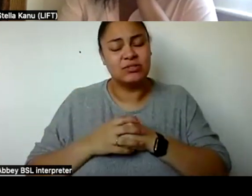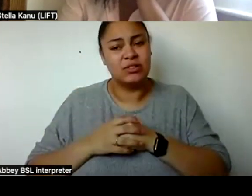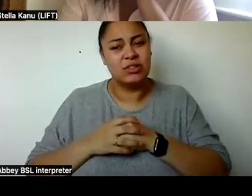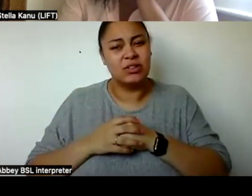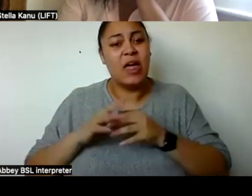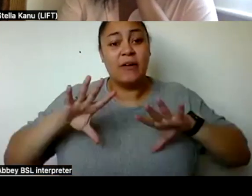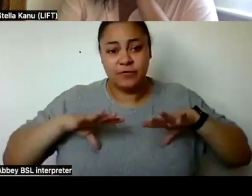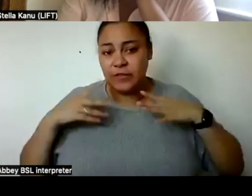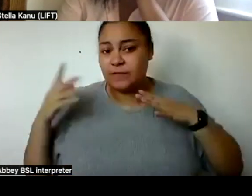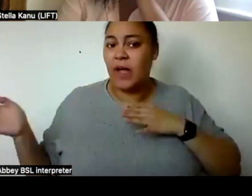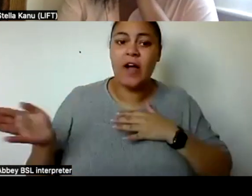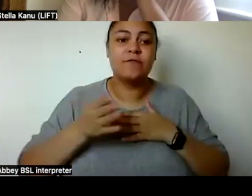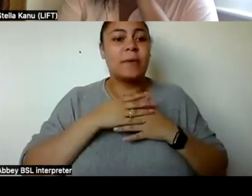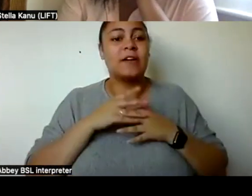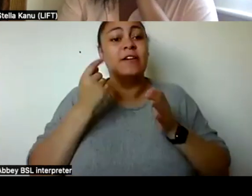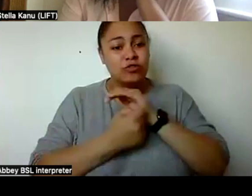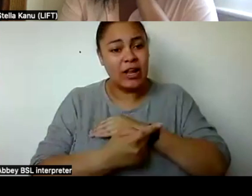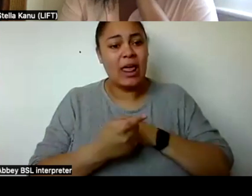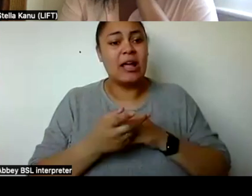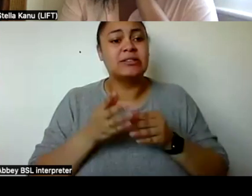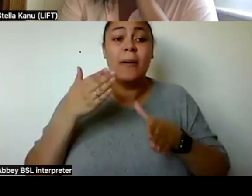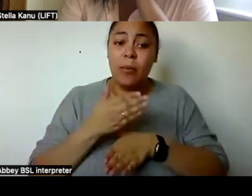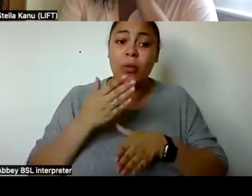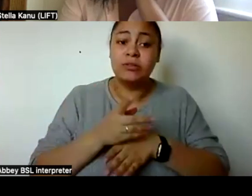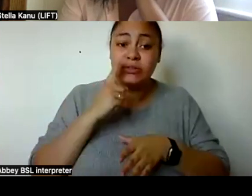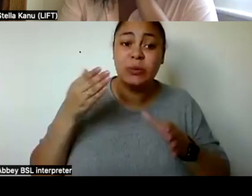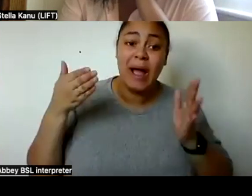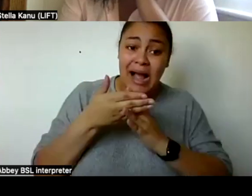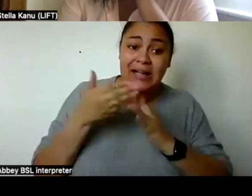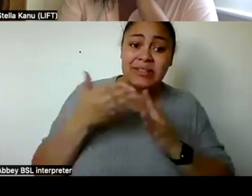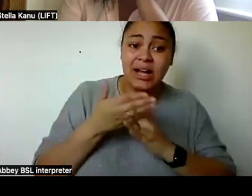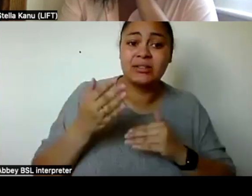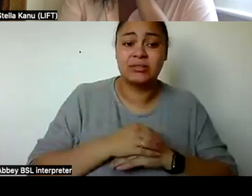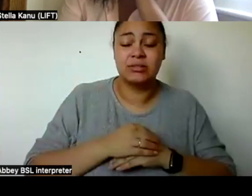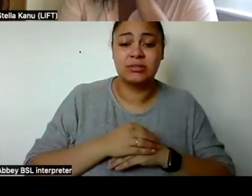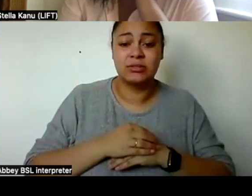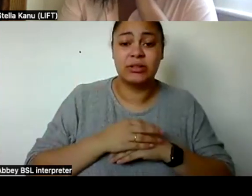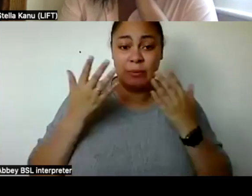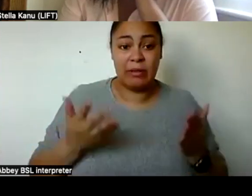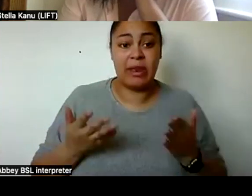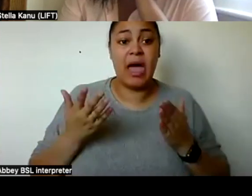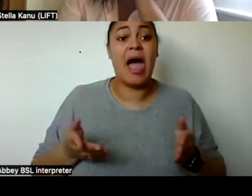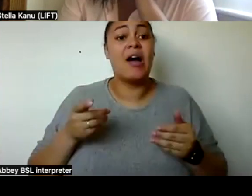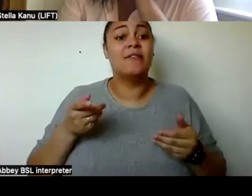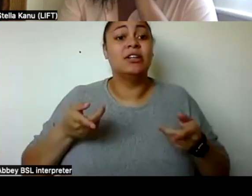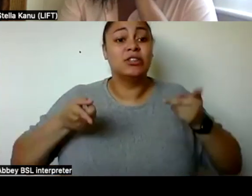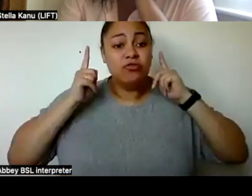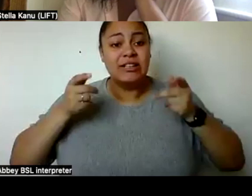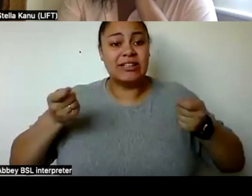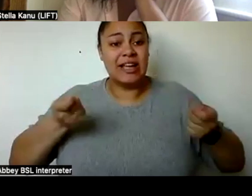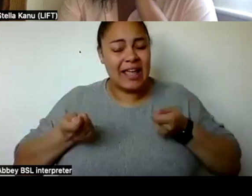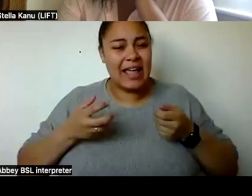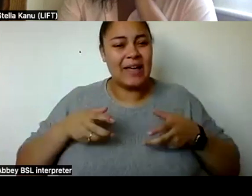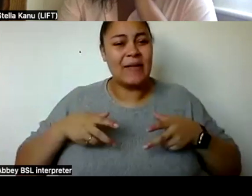for everyone, freelance and employed, to access. We now have a director of care and support, a director